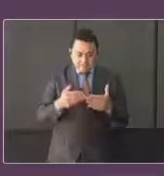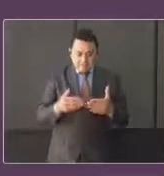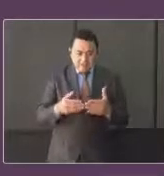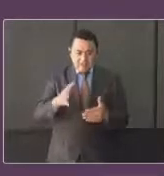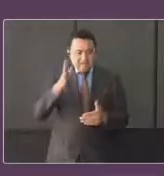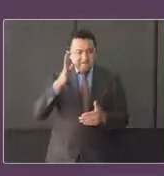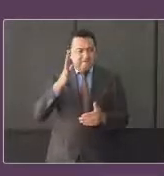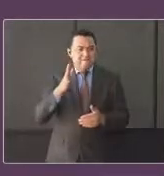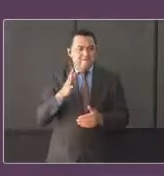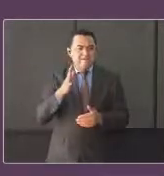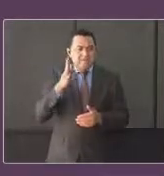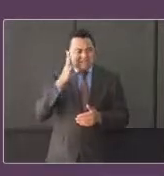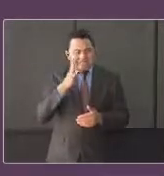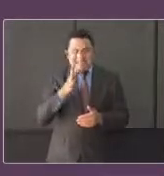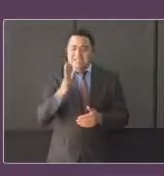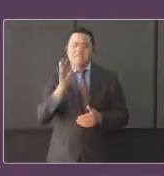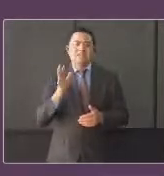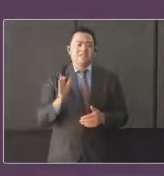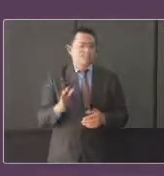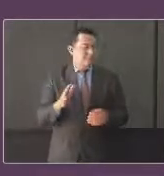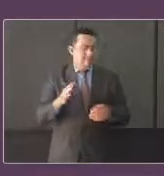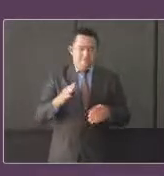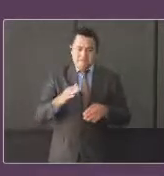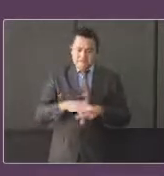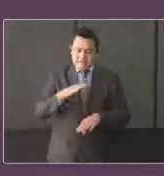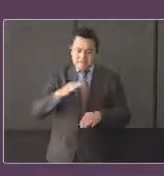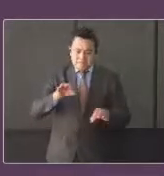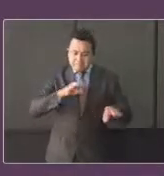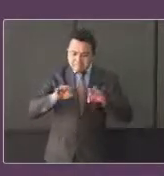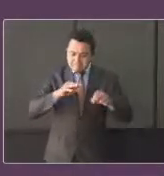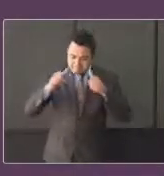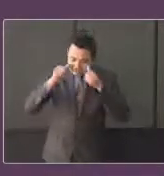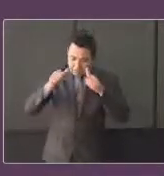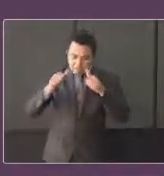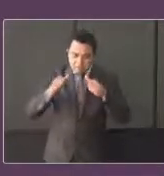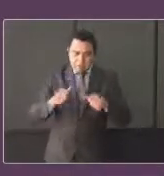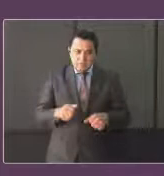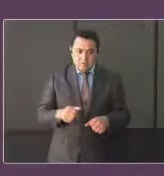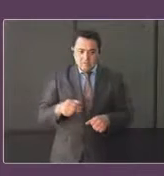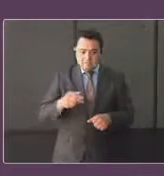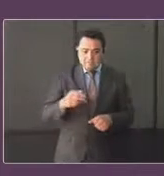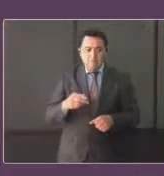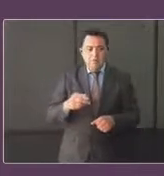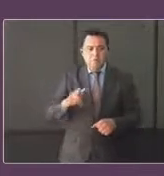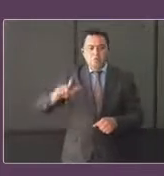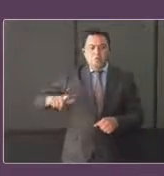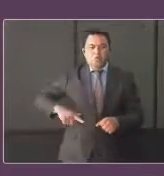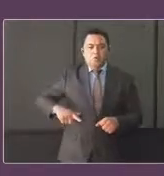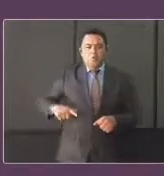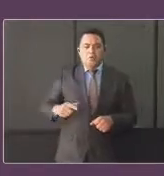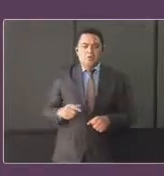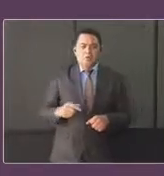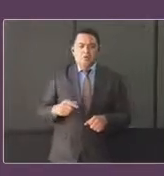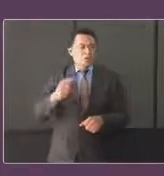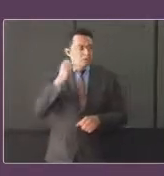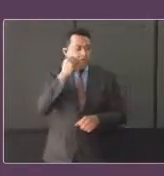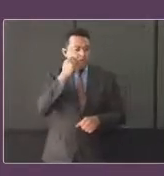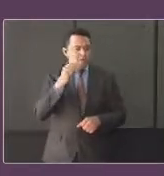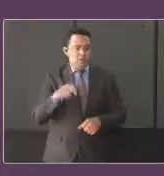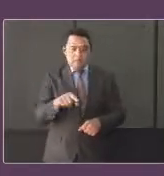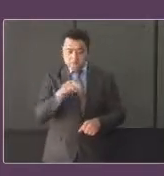simpler because we are having a local government relationship with equals, irrespective of